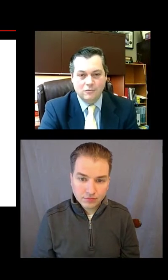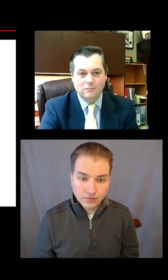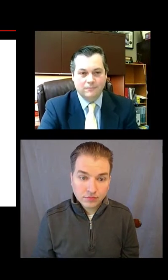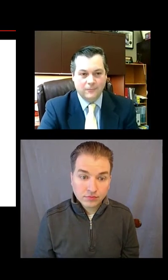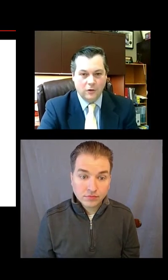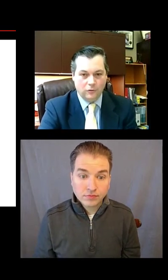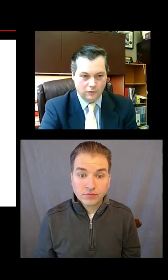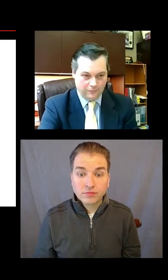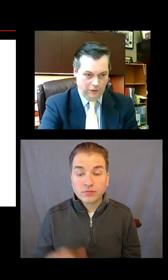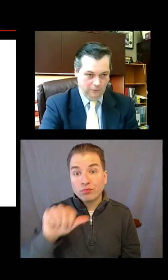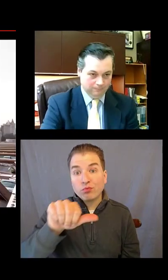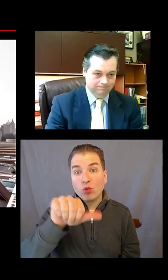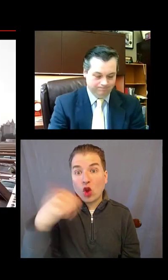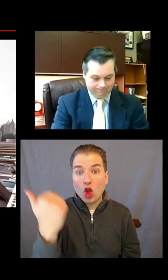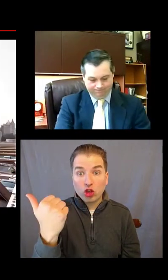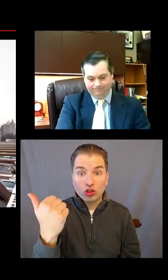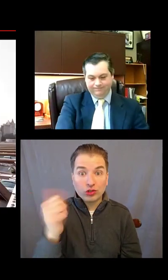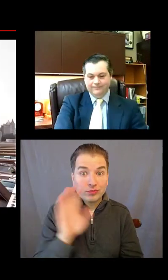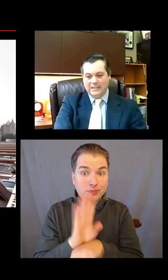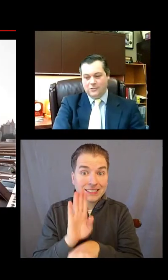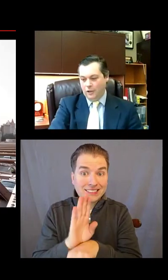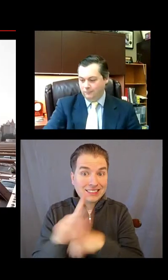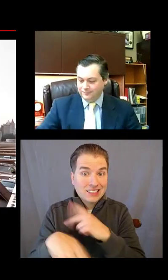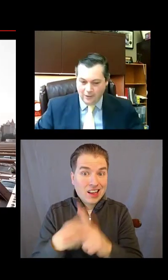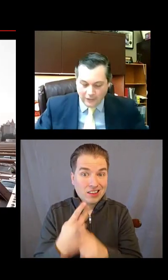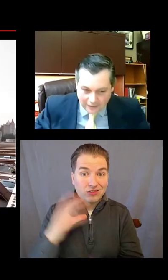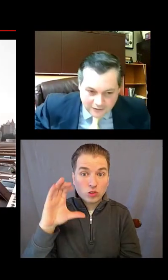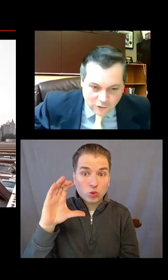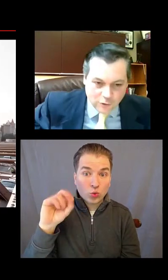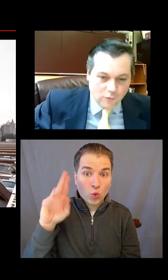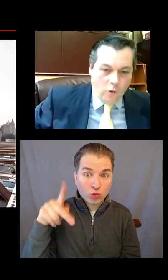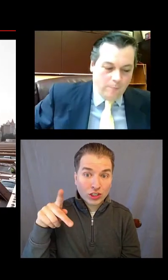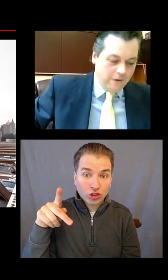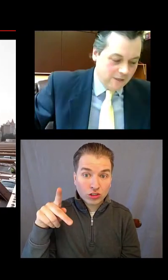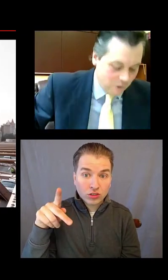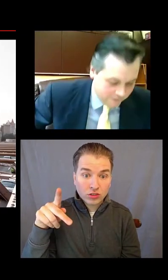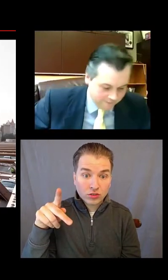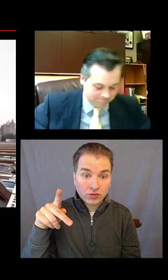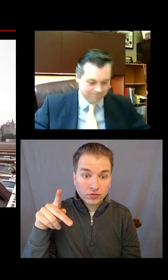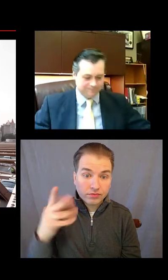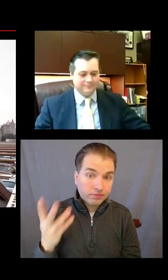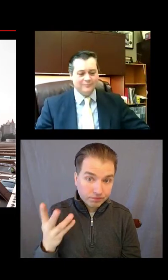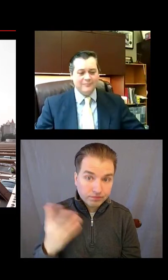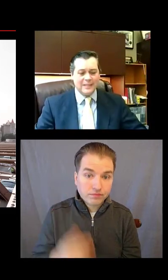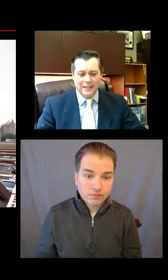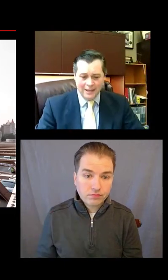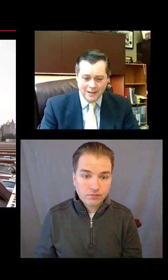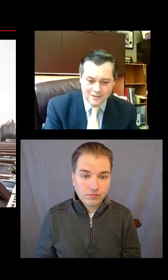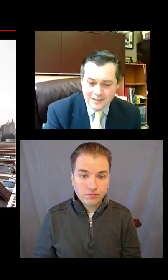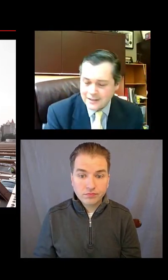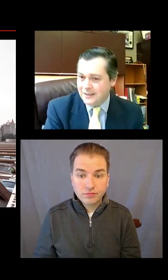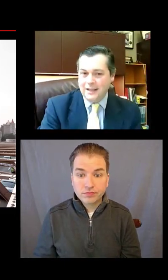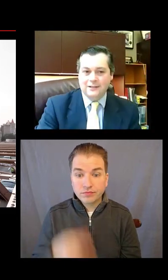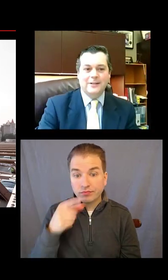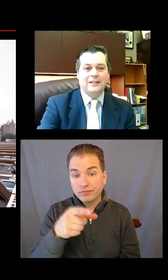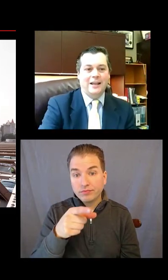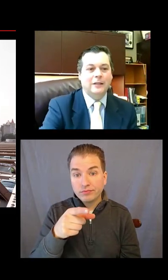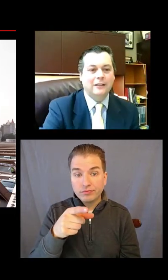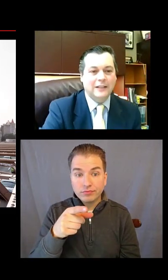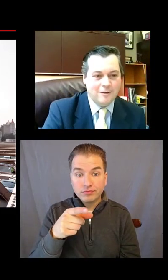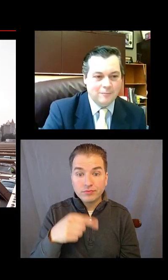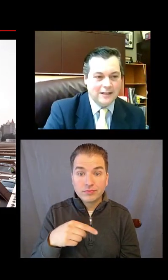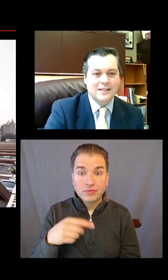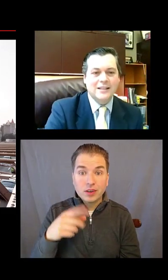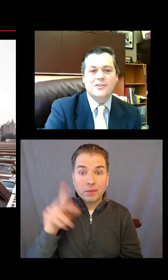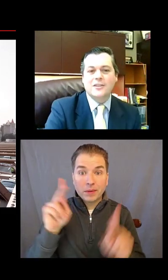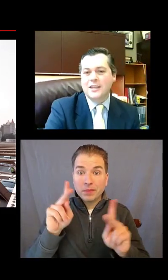thing to go to for you. So now we get into corporations and limited